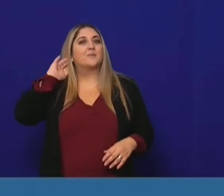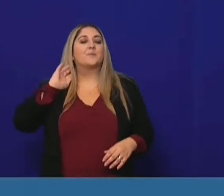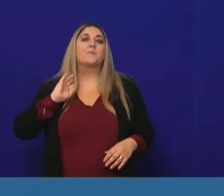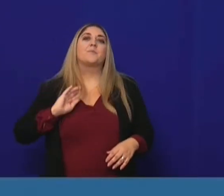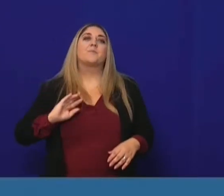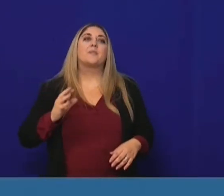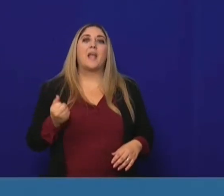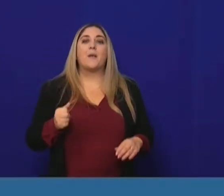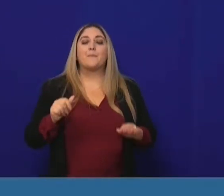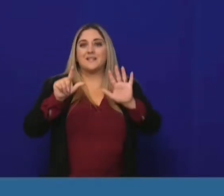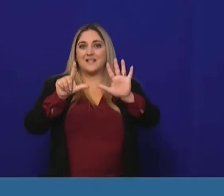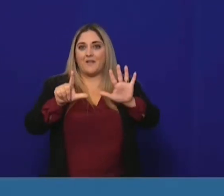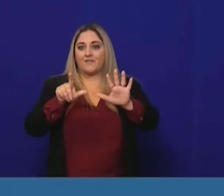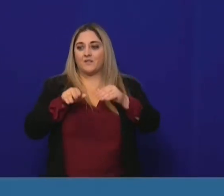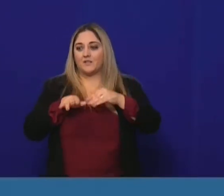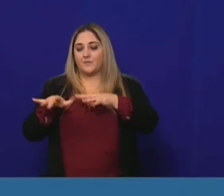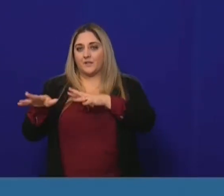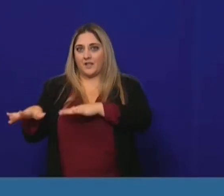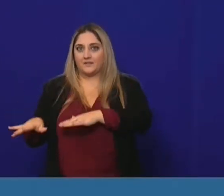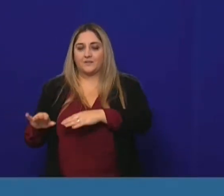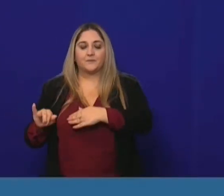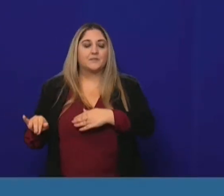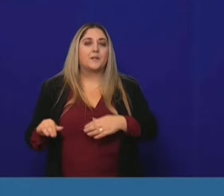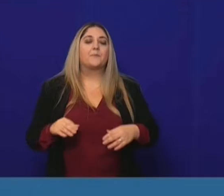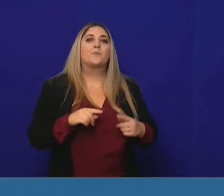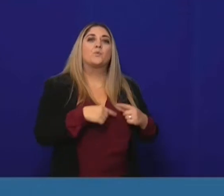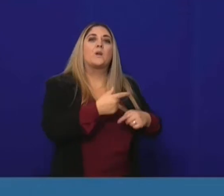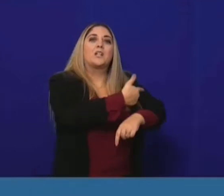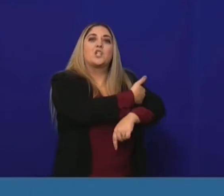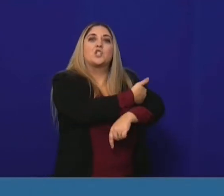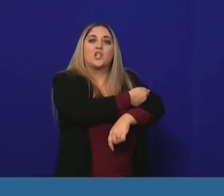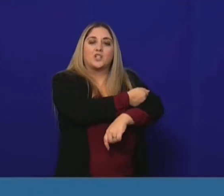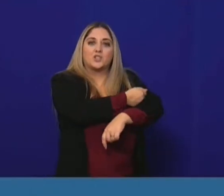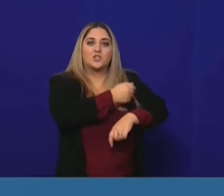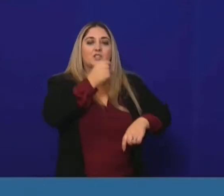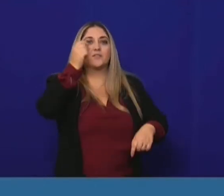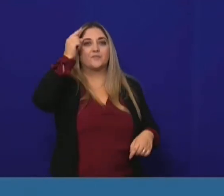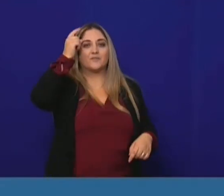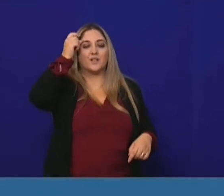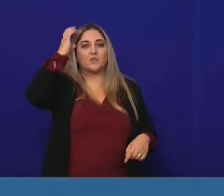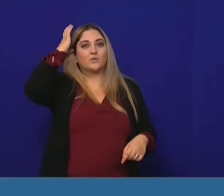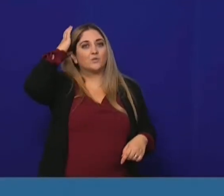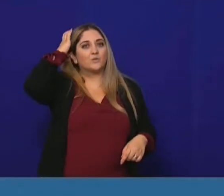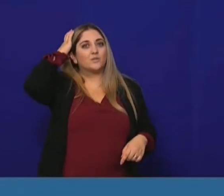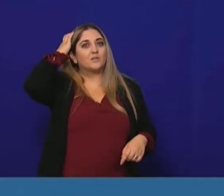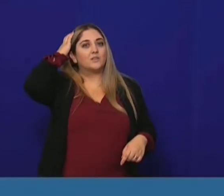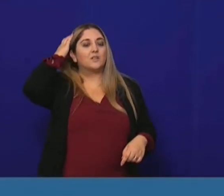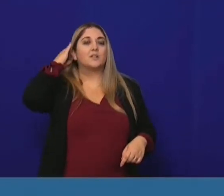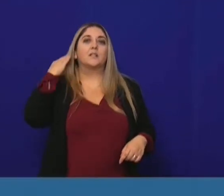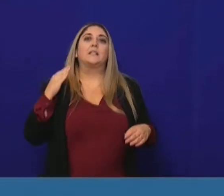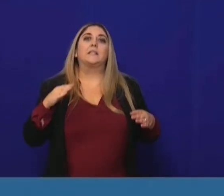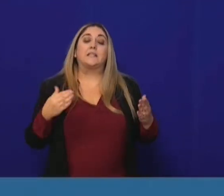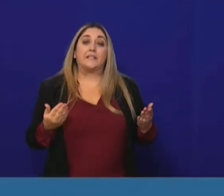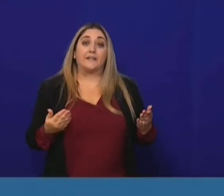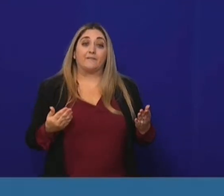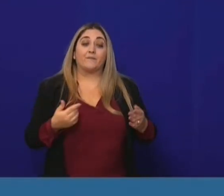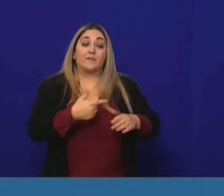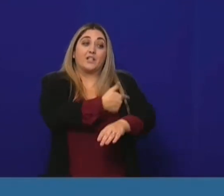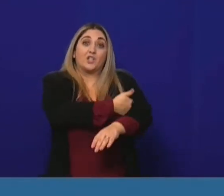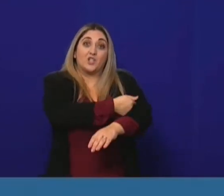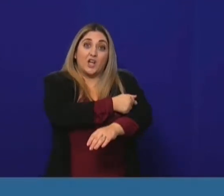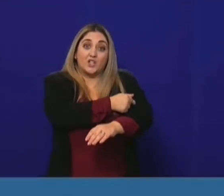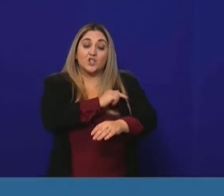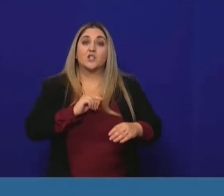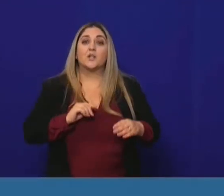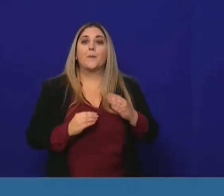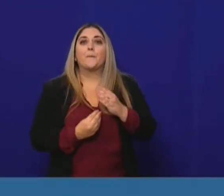cases tal-immigranti. Fuq il-vaccines, rridu niftakru, bħalma semmejt il-proċess li inti kollok l-ewwel vaccine li